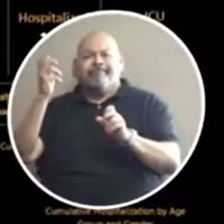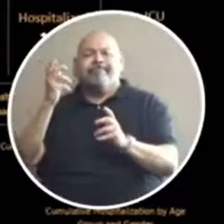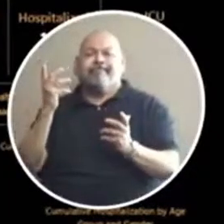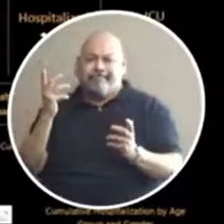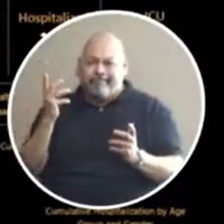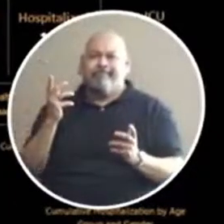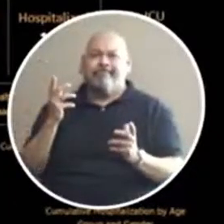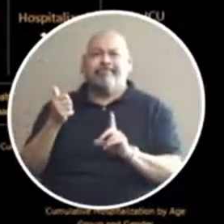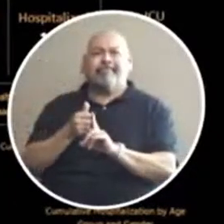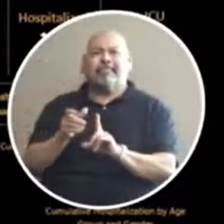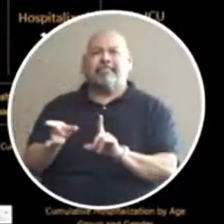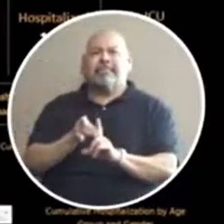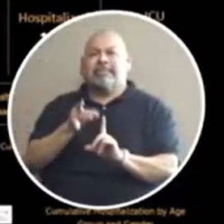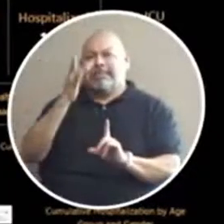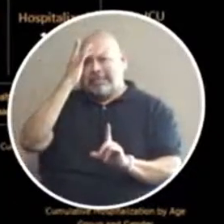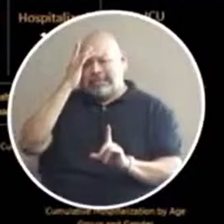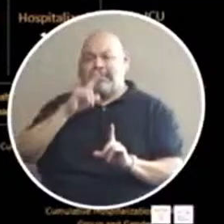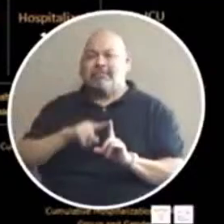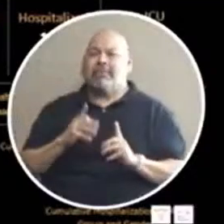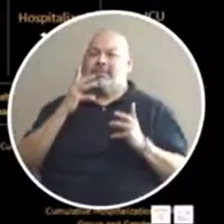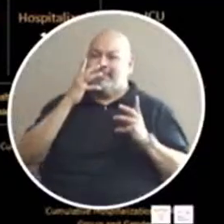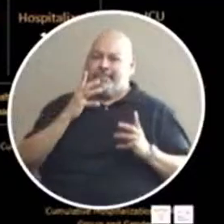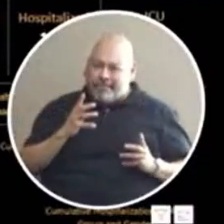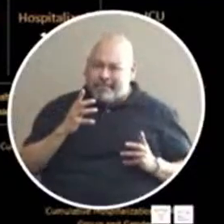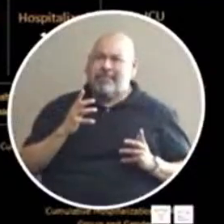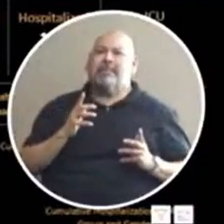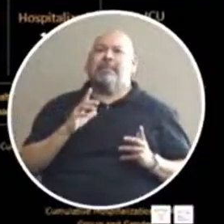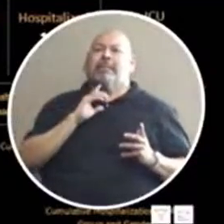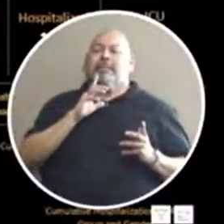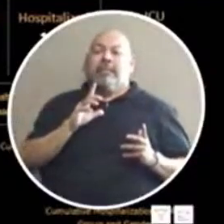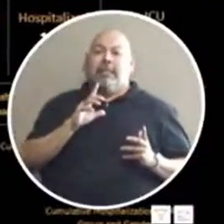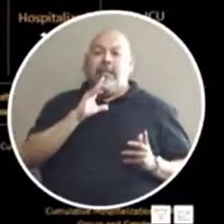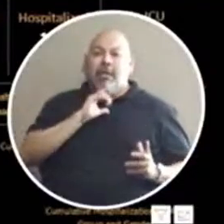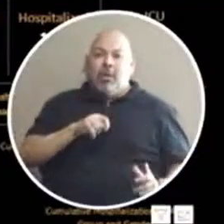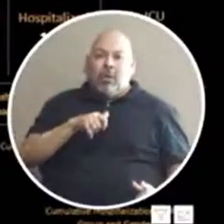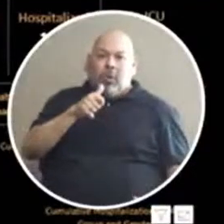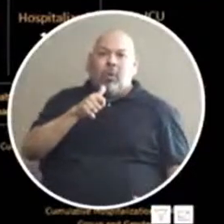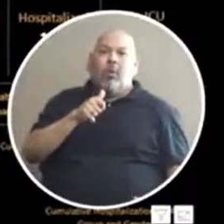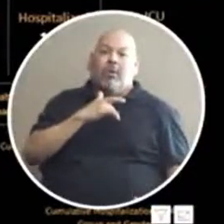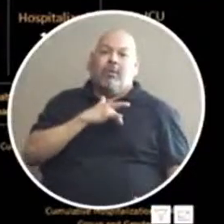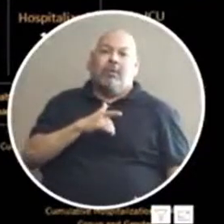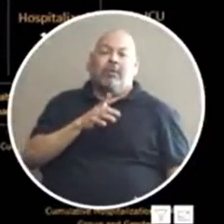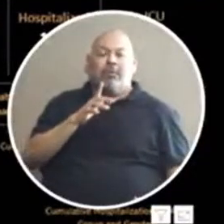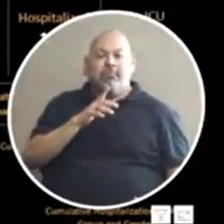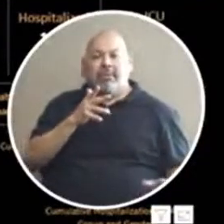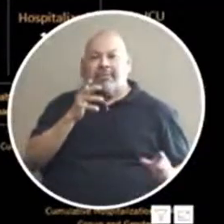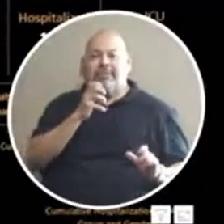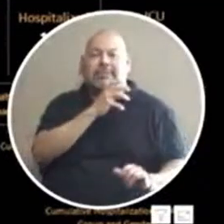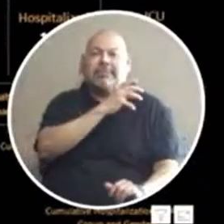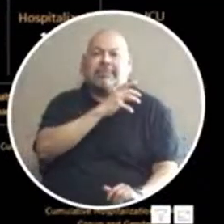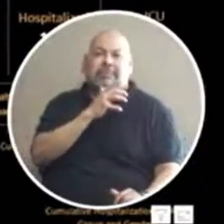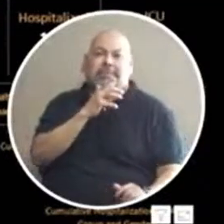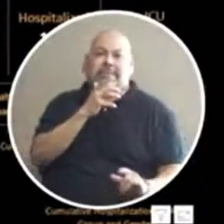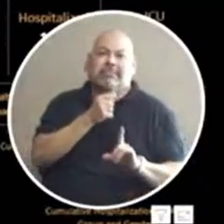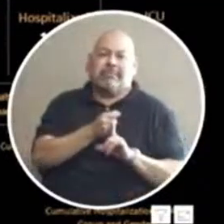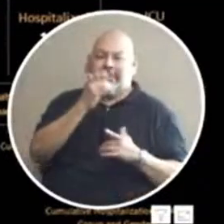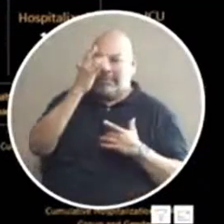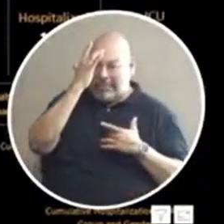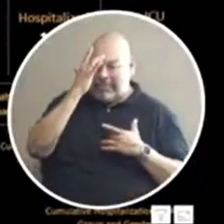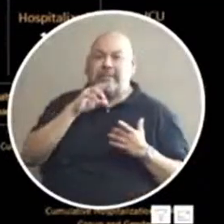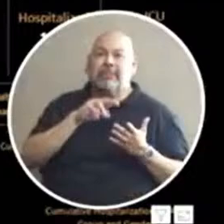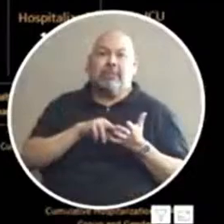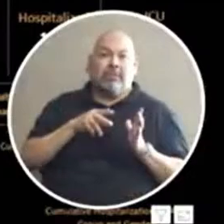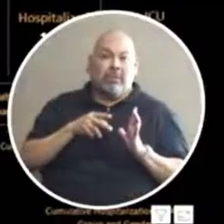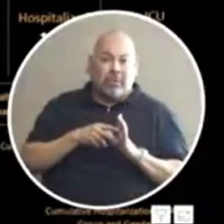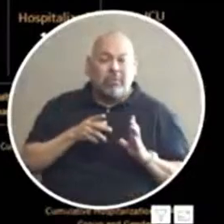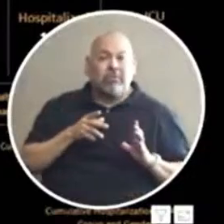COVID-19. Unfortunately, we continue to see that the older the population, the more likely it is that they're going to be hospitalized. And unfortunately, after